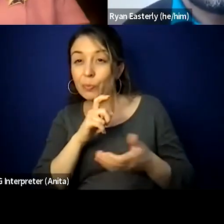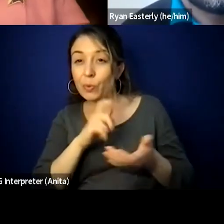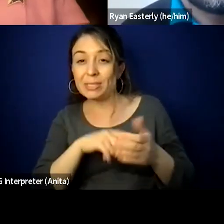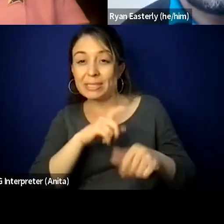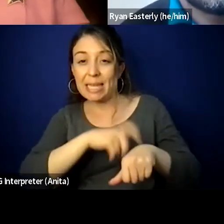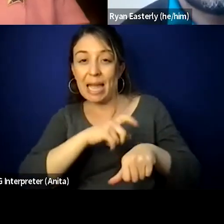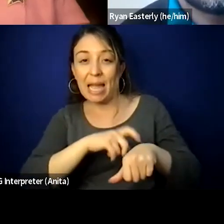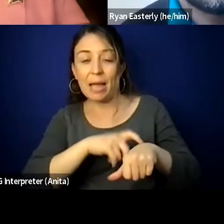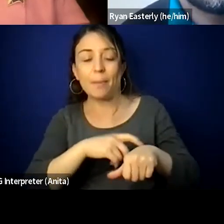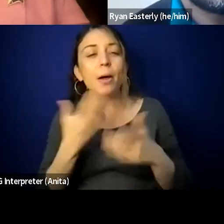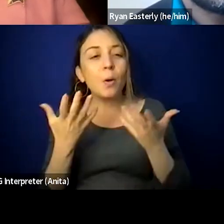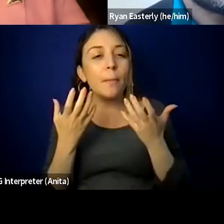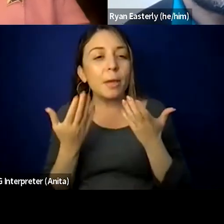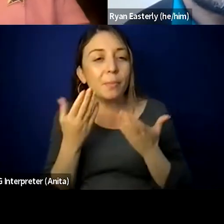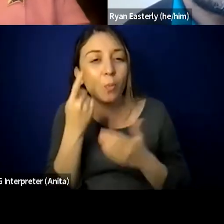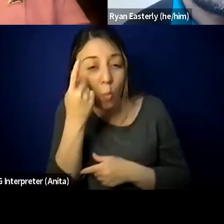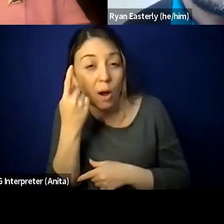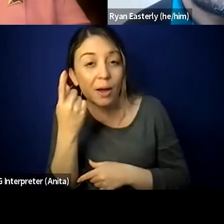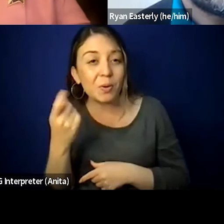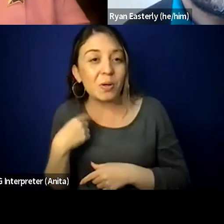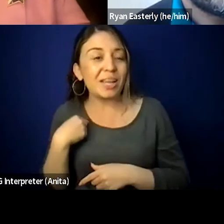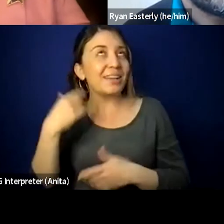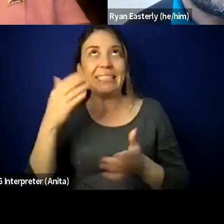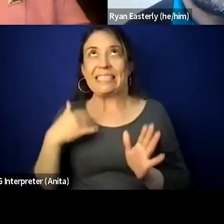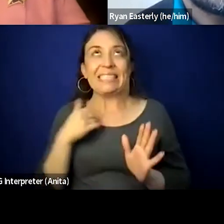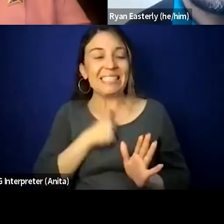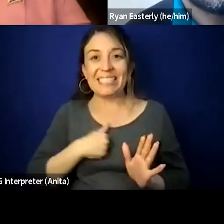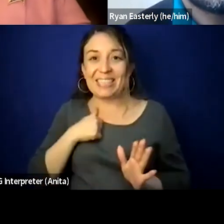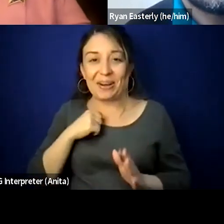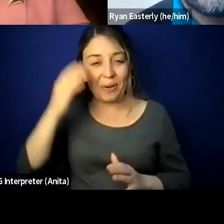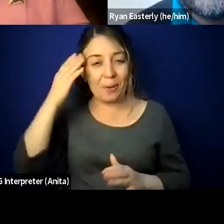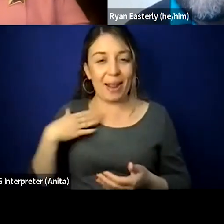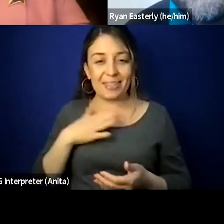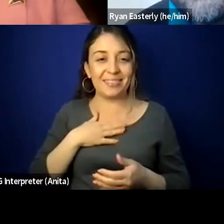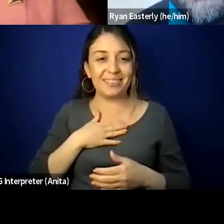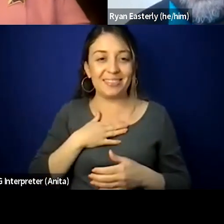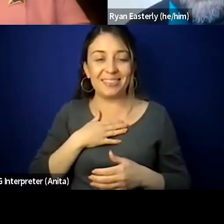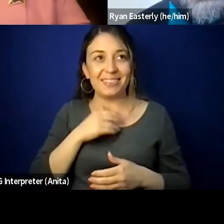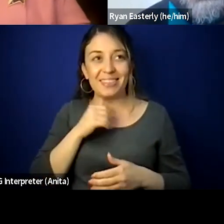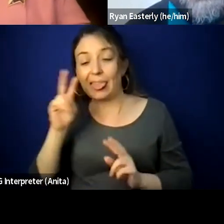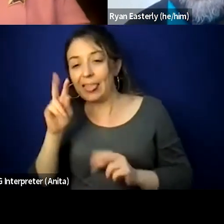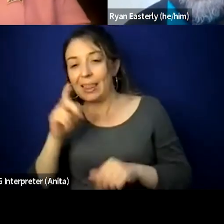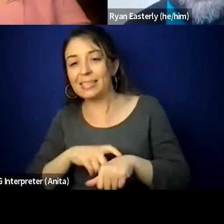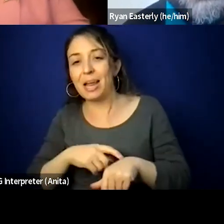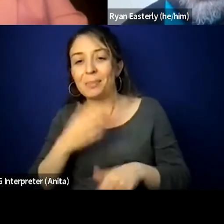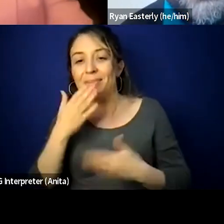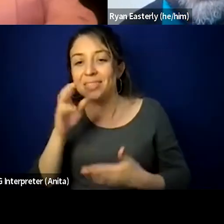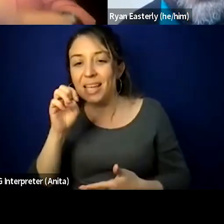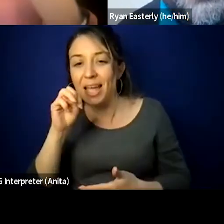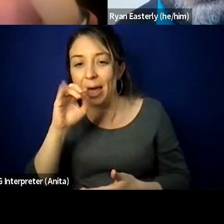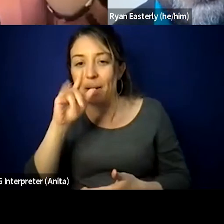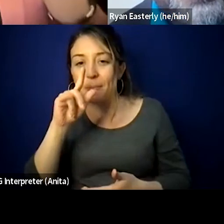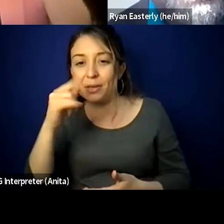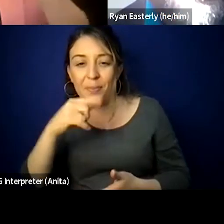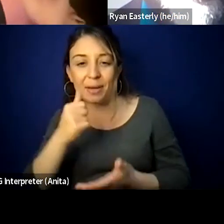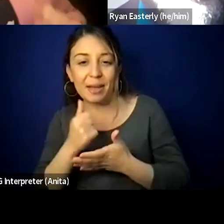one audience question. I'm sorry, I knew this was going to happen. I'm not great at time. But yeah, Emily, please help us. You